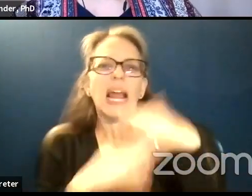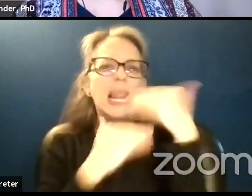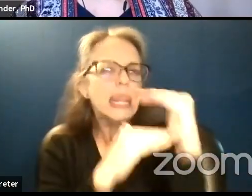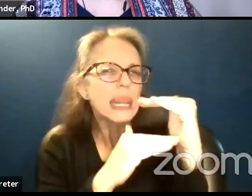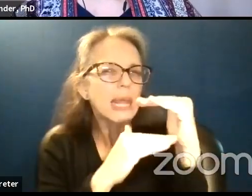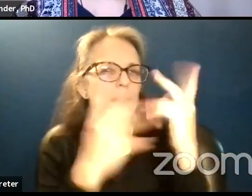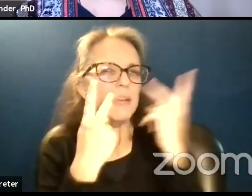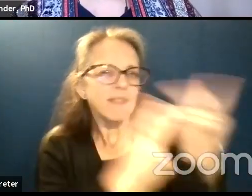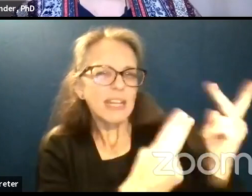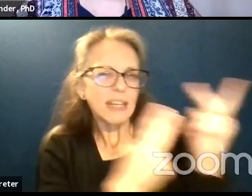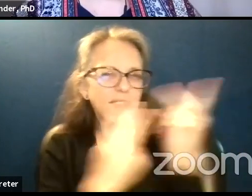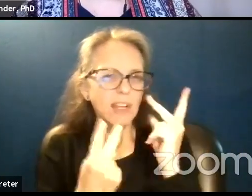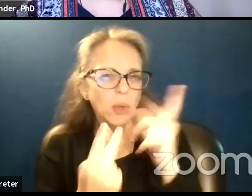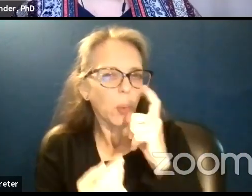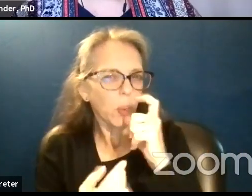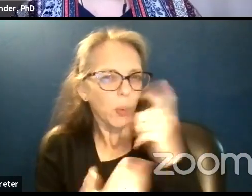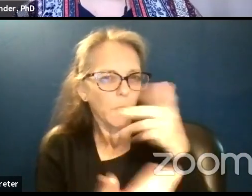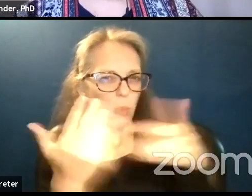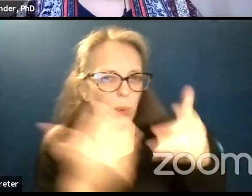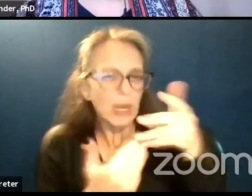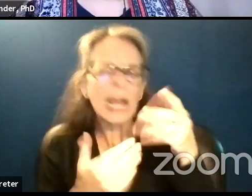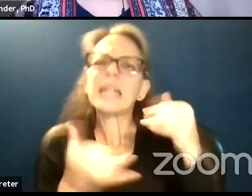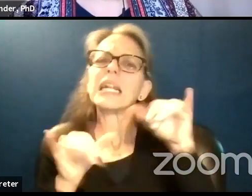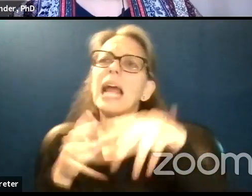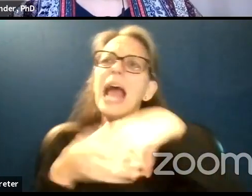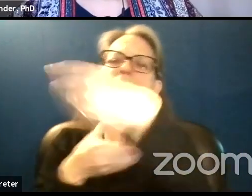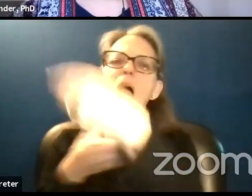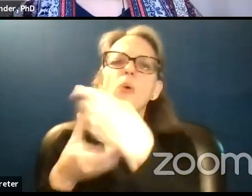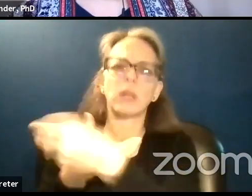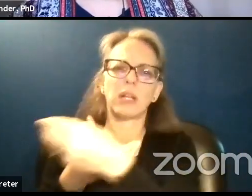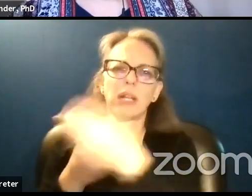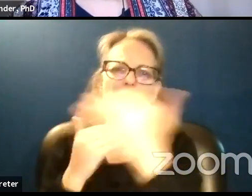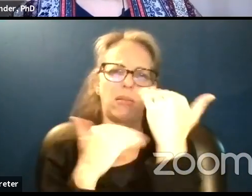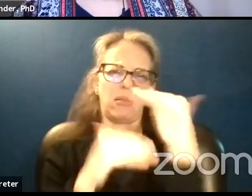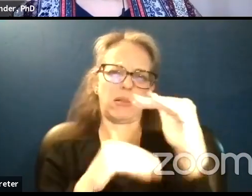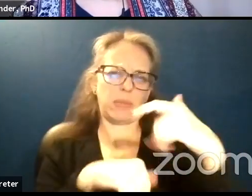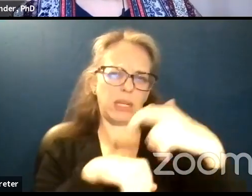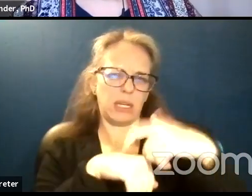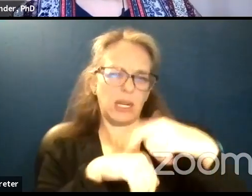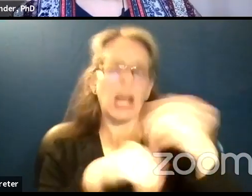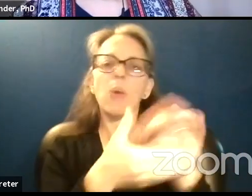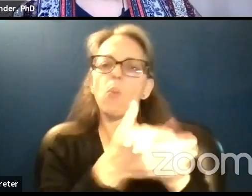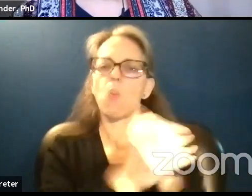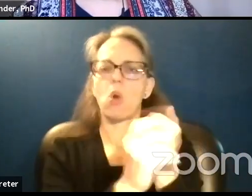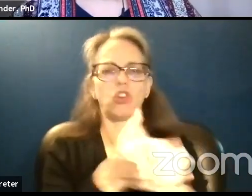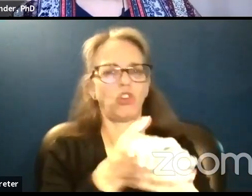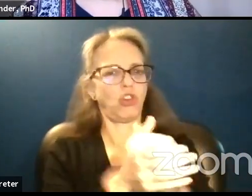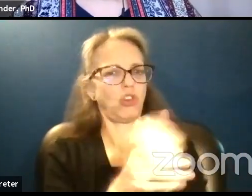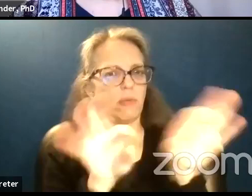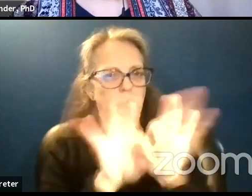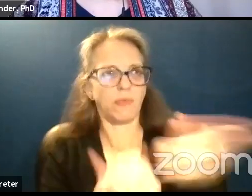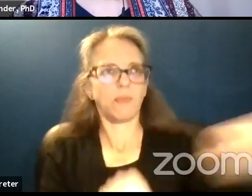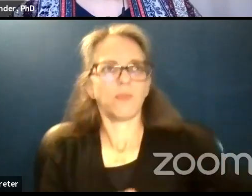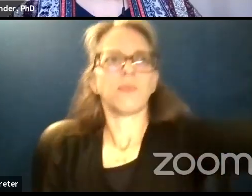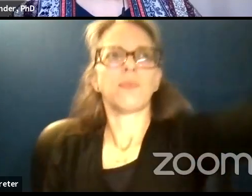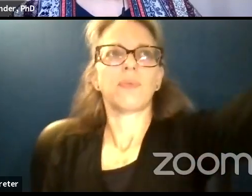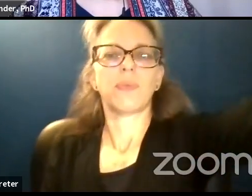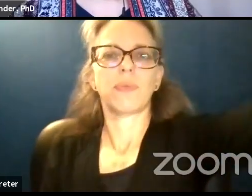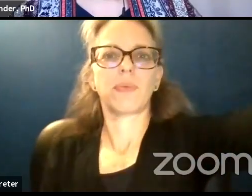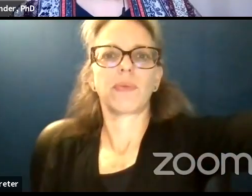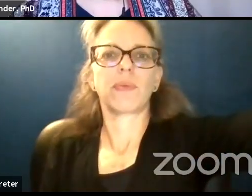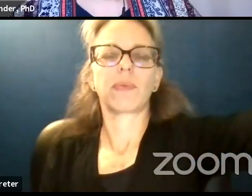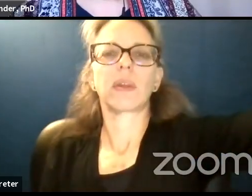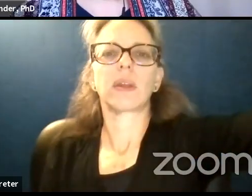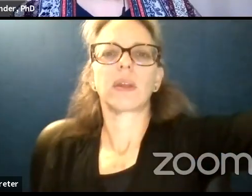stay outside. We can limit our time with them. Of course, we can also wash our hands. We have, for our grownups, we have a really